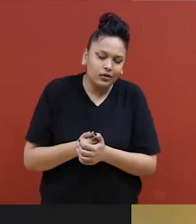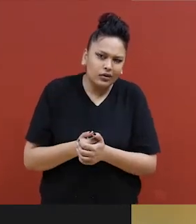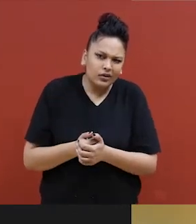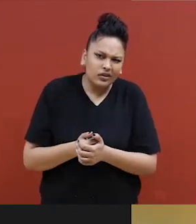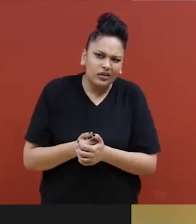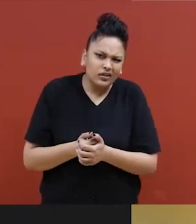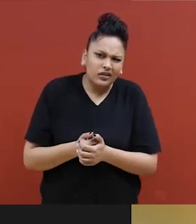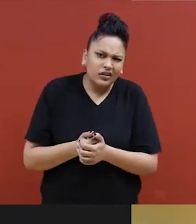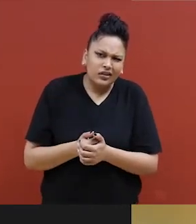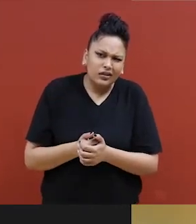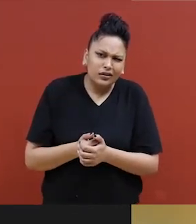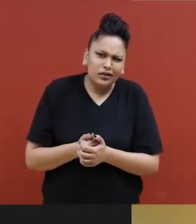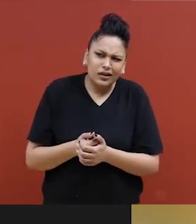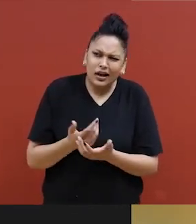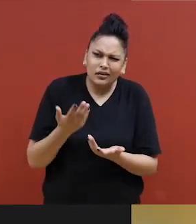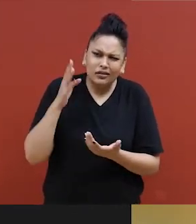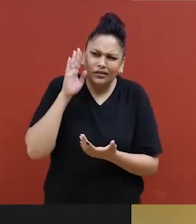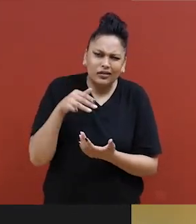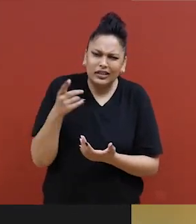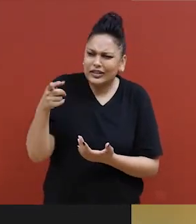realize that